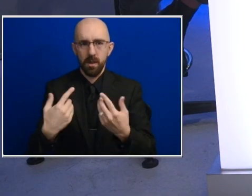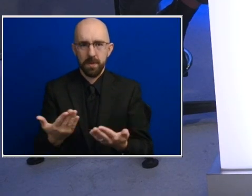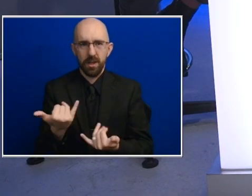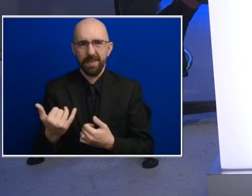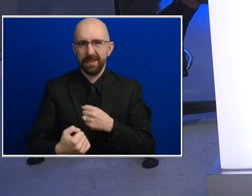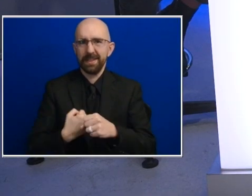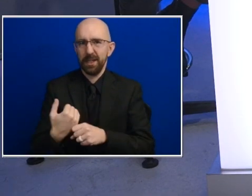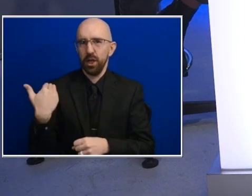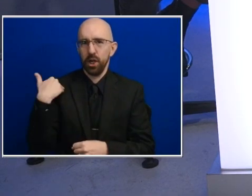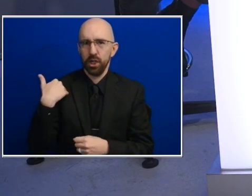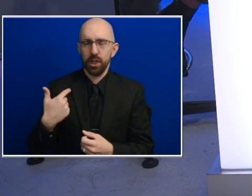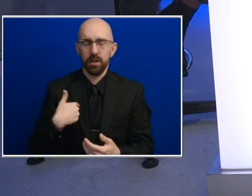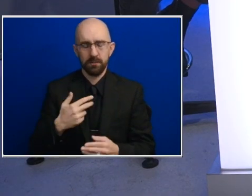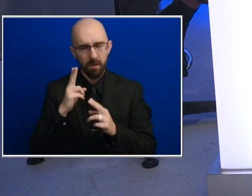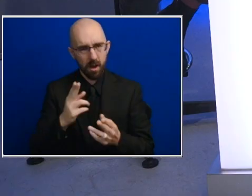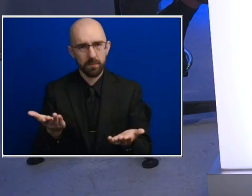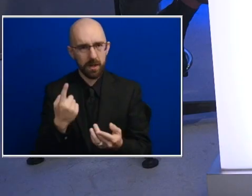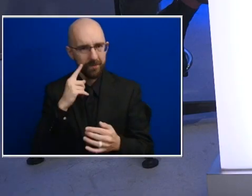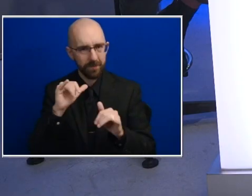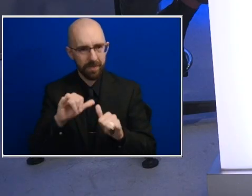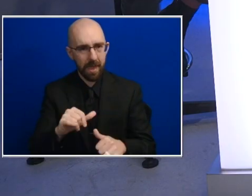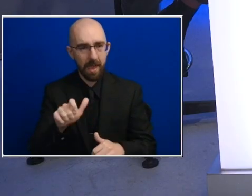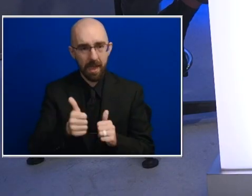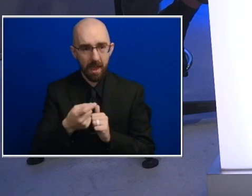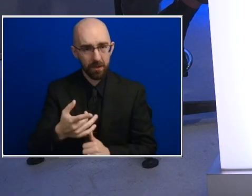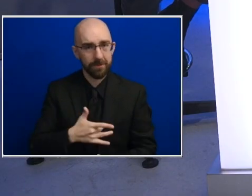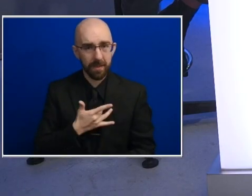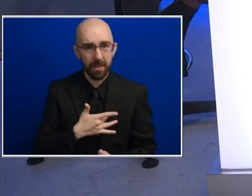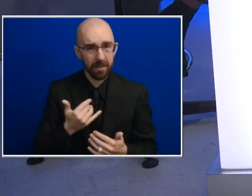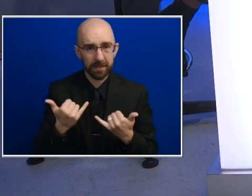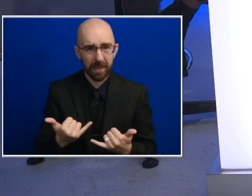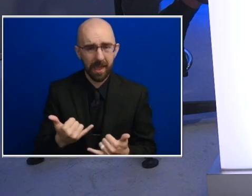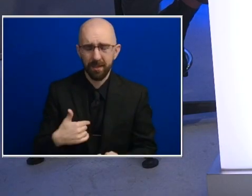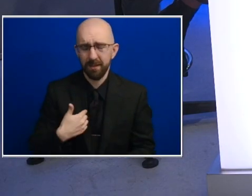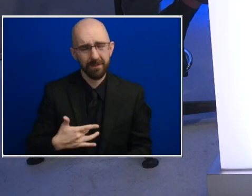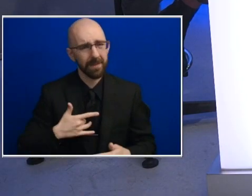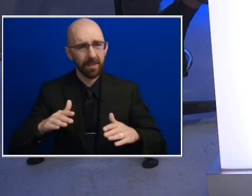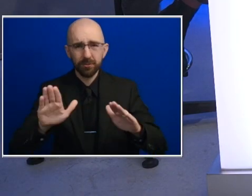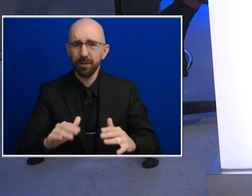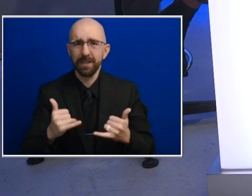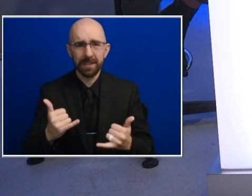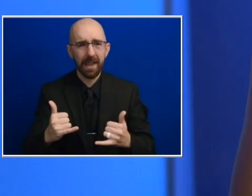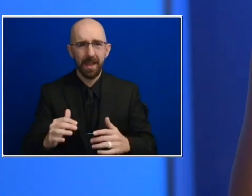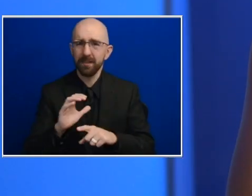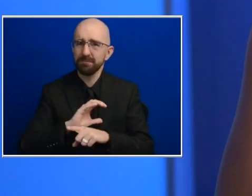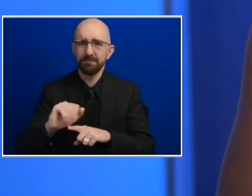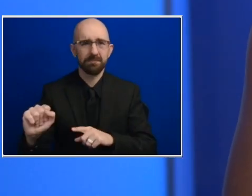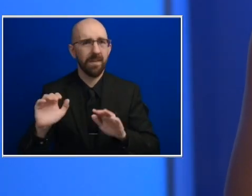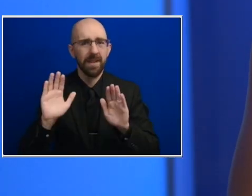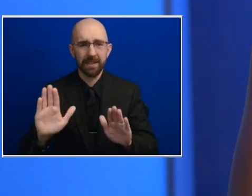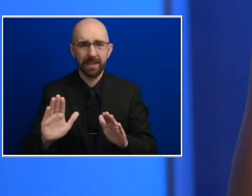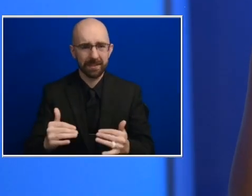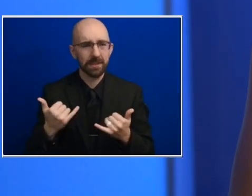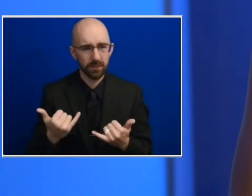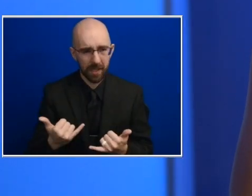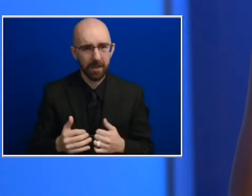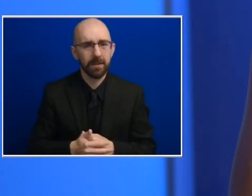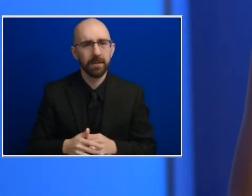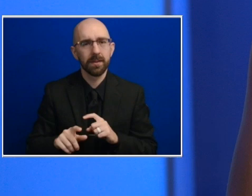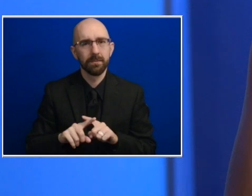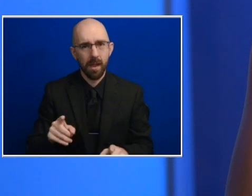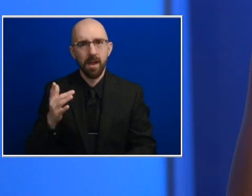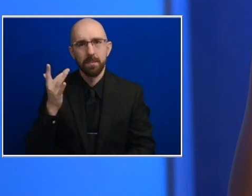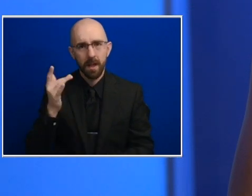are you feeling today? I'm feeling great today. I'm feeling fantastic today, but because of,